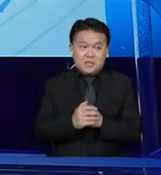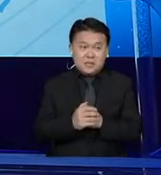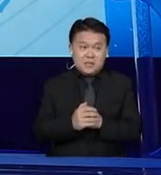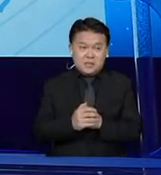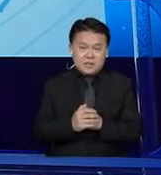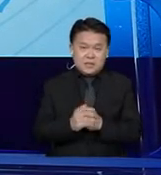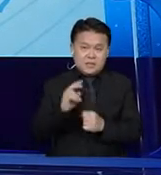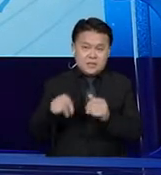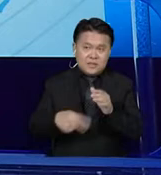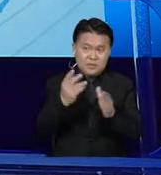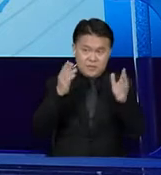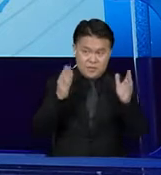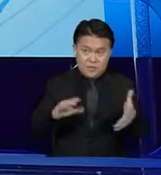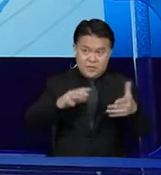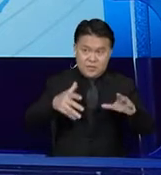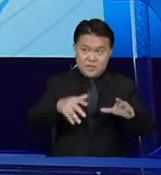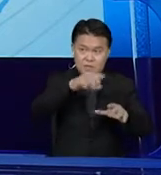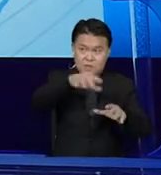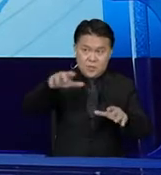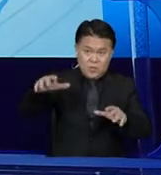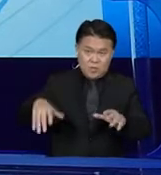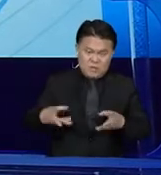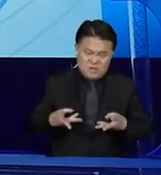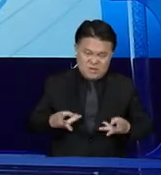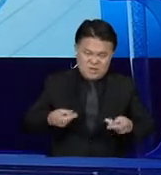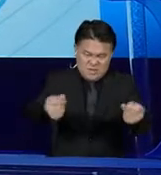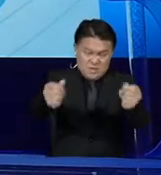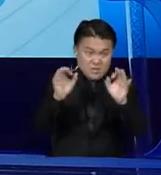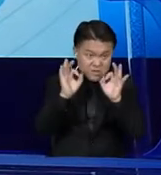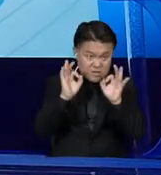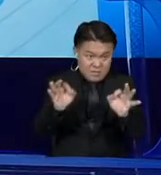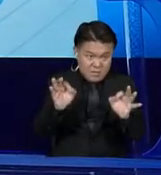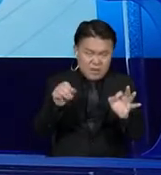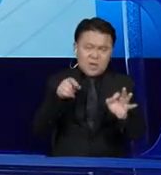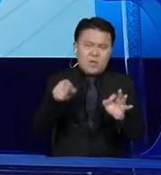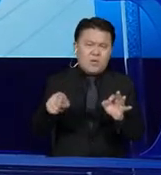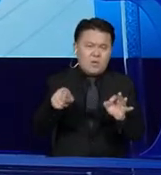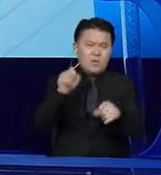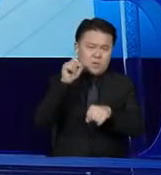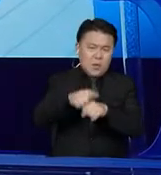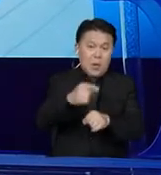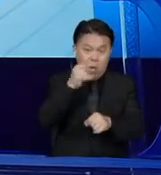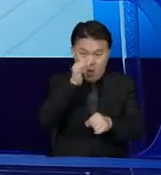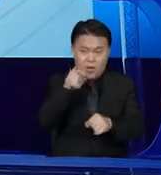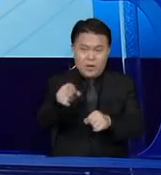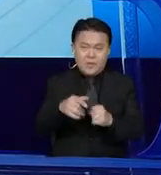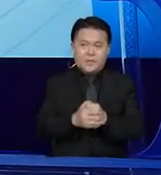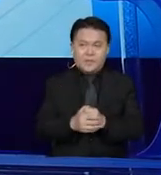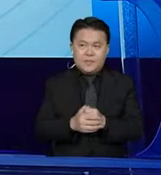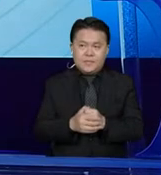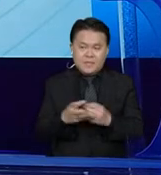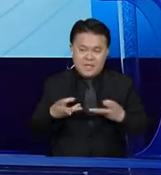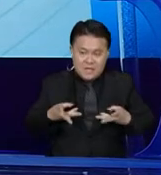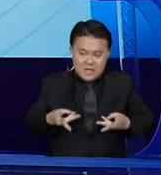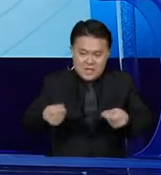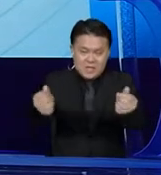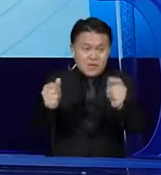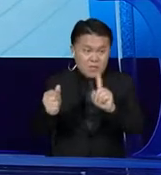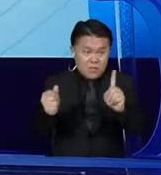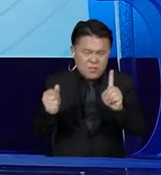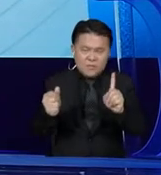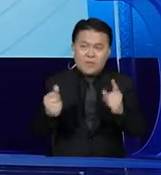observed worldwide over the last 200 years. Mass murder has occurred on all continents. All humans have the potential